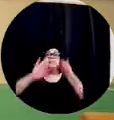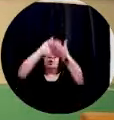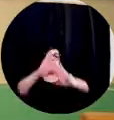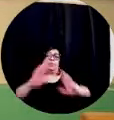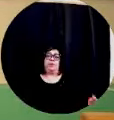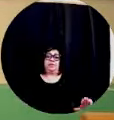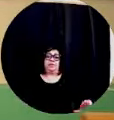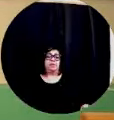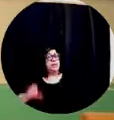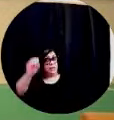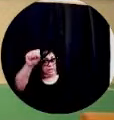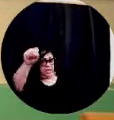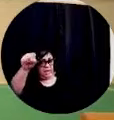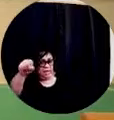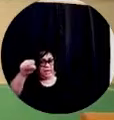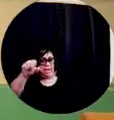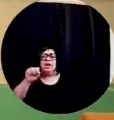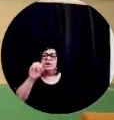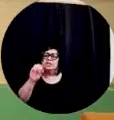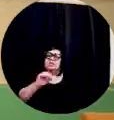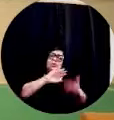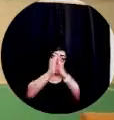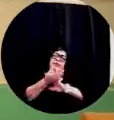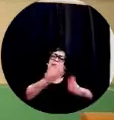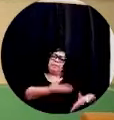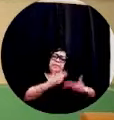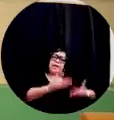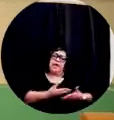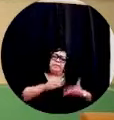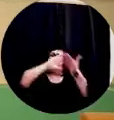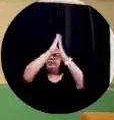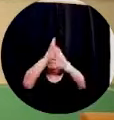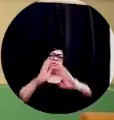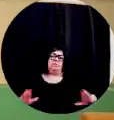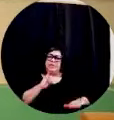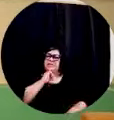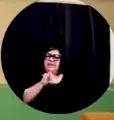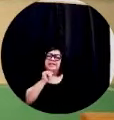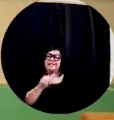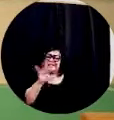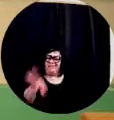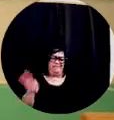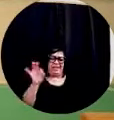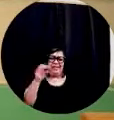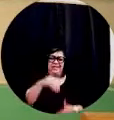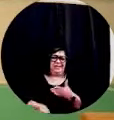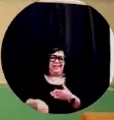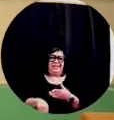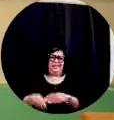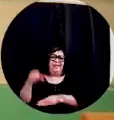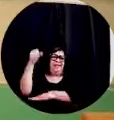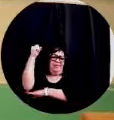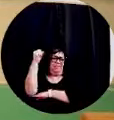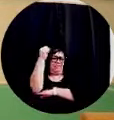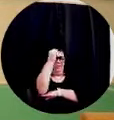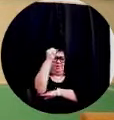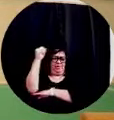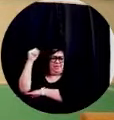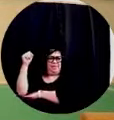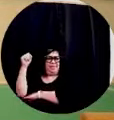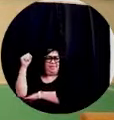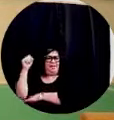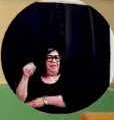up. Peace is not found in protest. There's nothing wrong with protesting. You